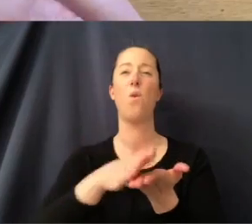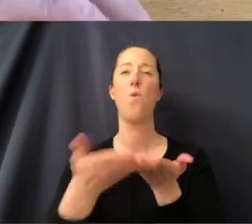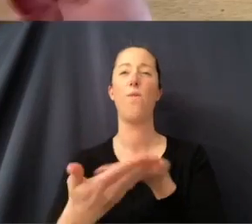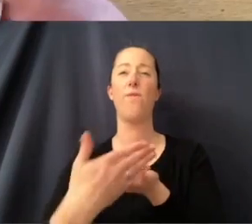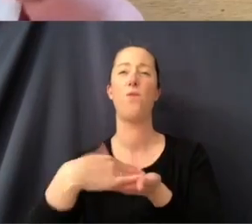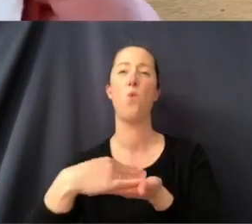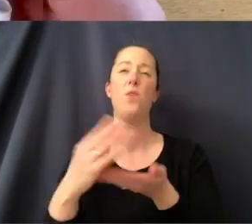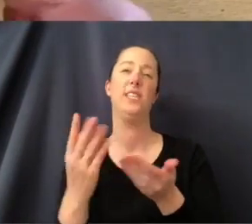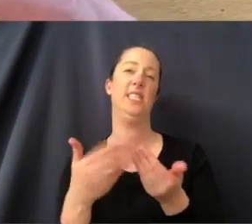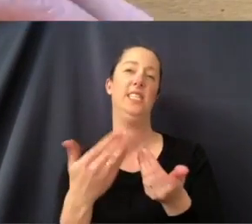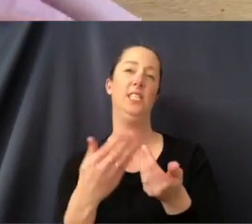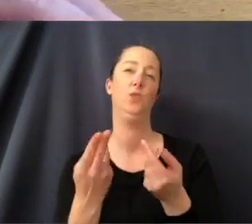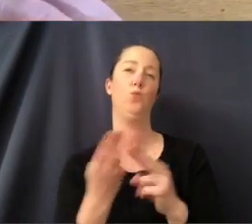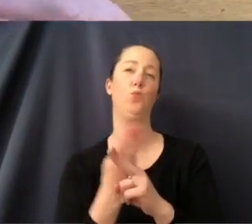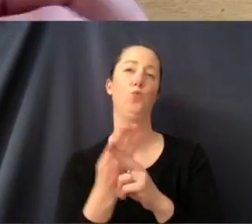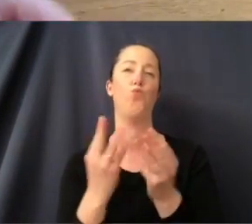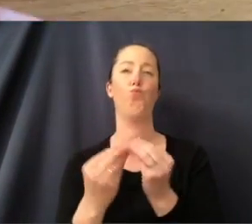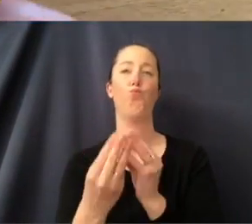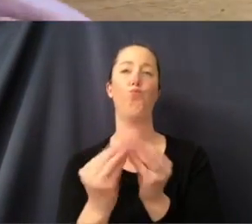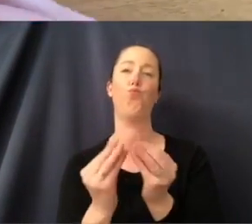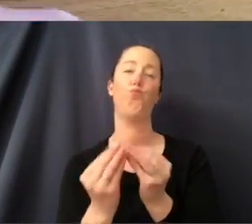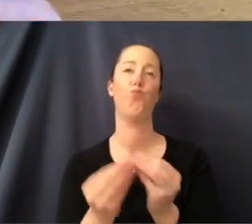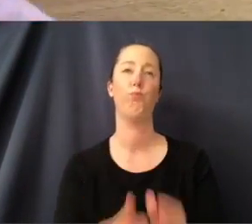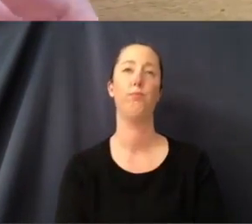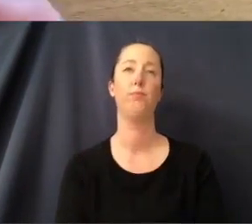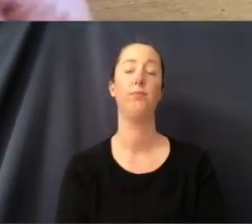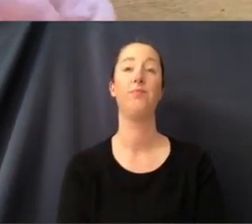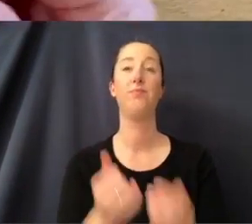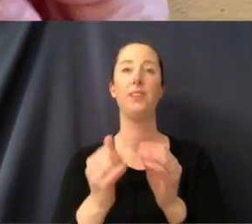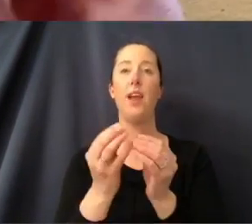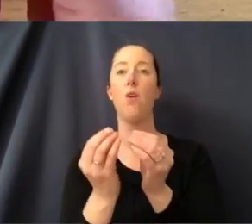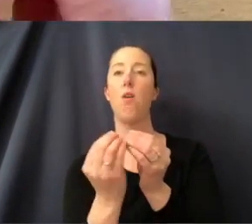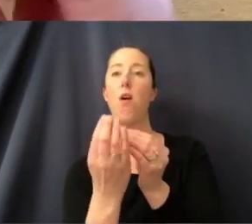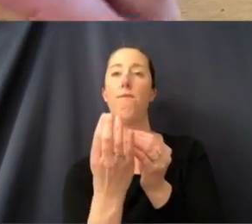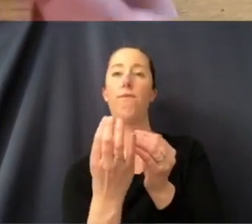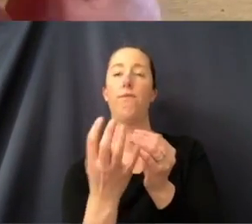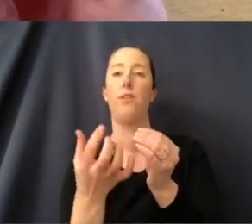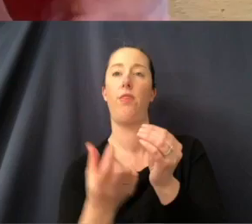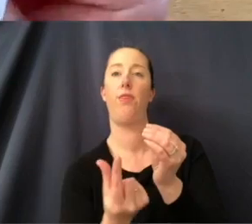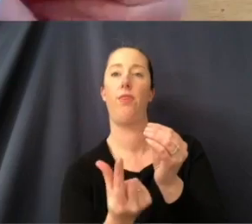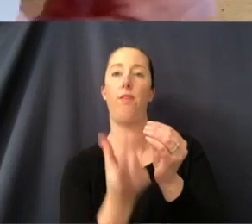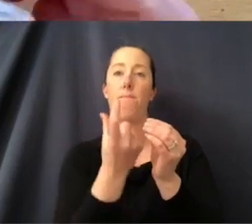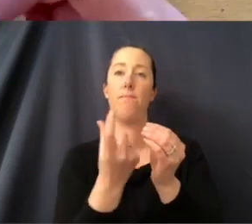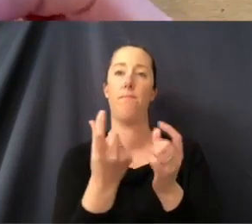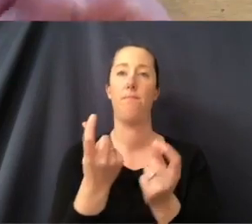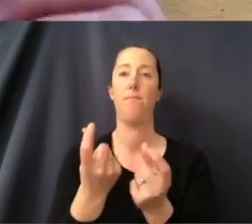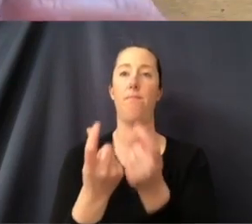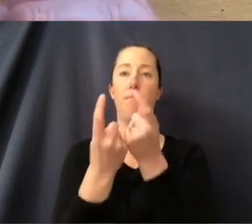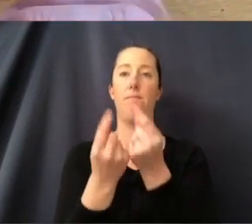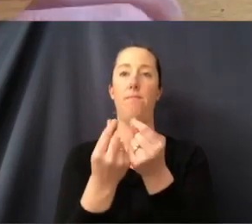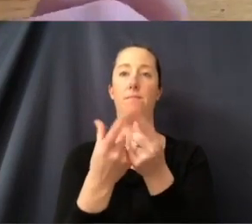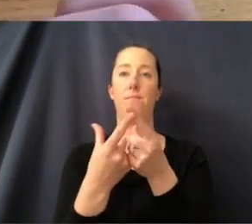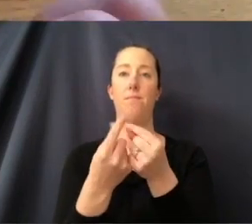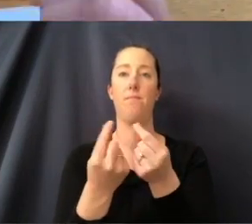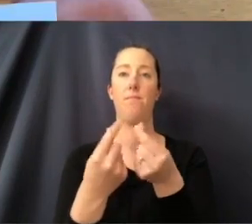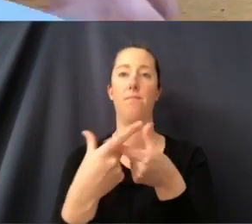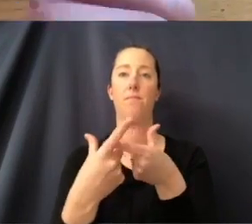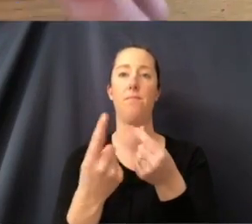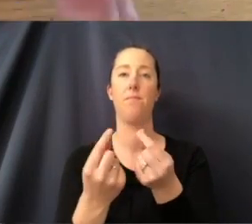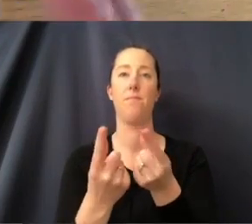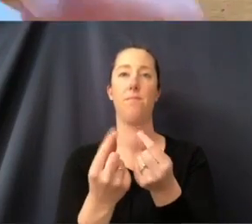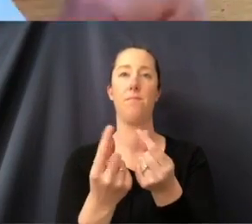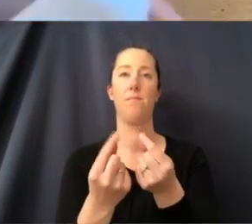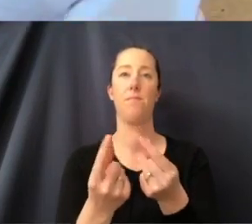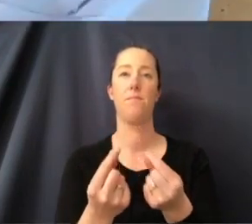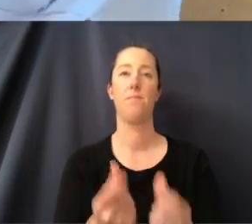And then here you are. You are really done right now. Now it's just a matter of popping out those corners and getting your fingers in